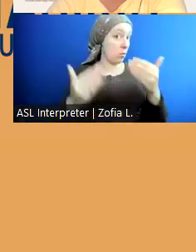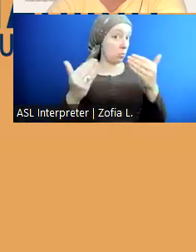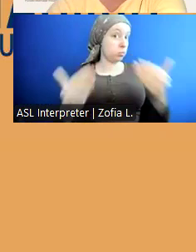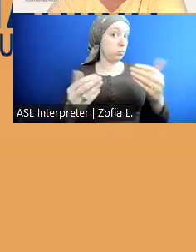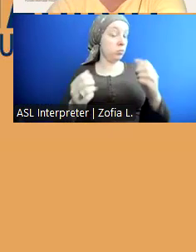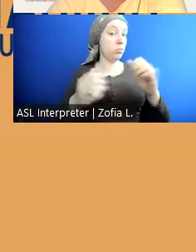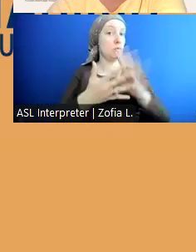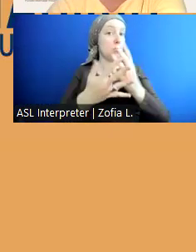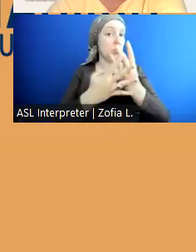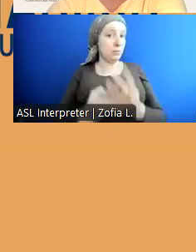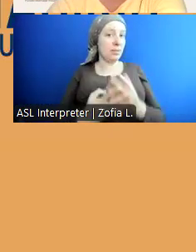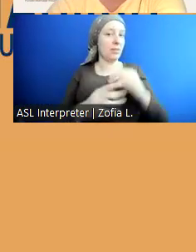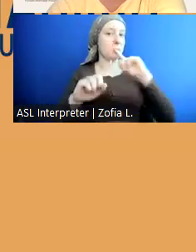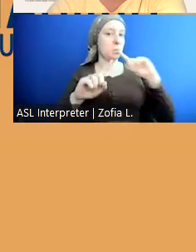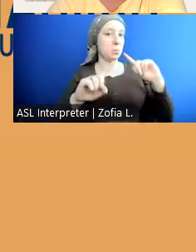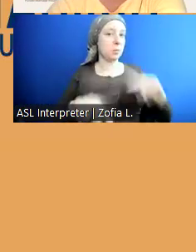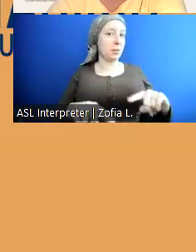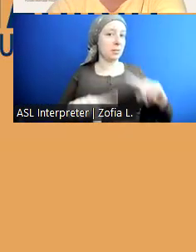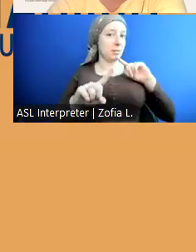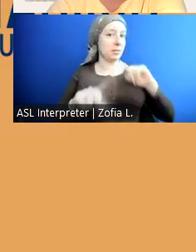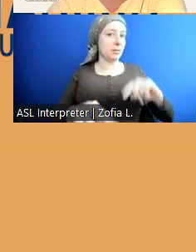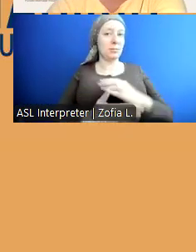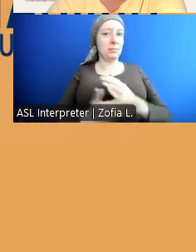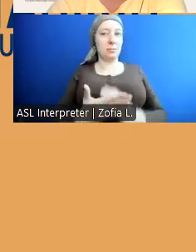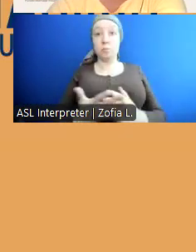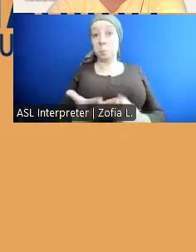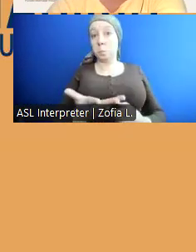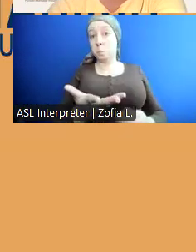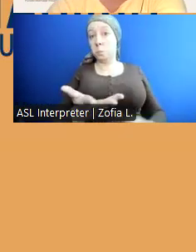the screening and responding section.